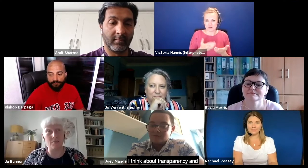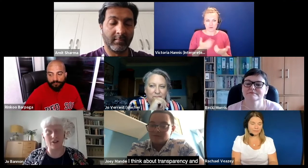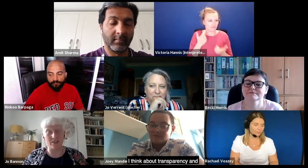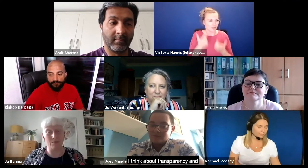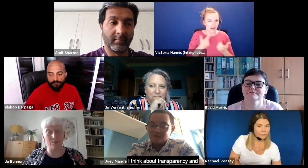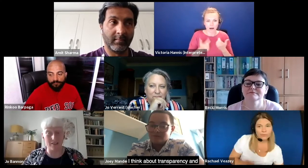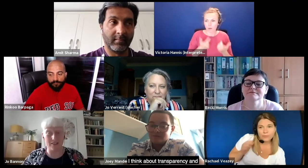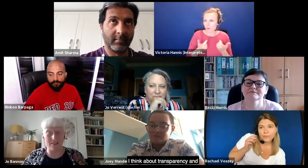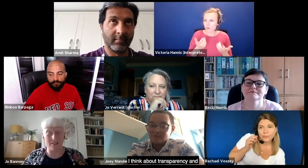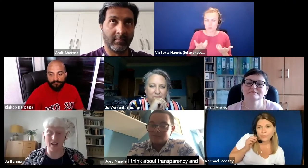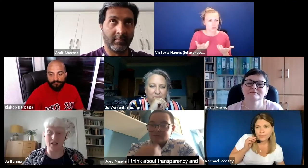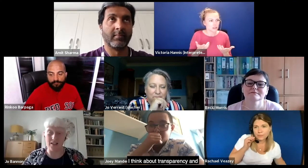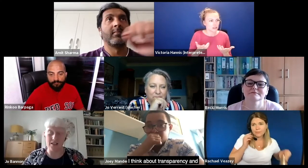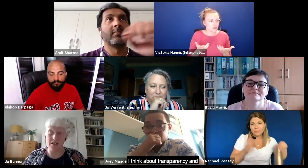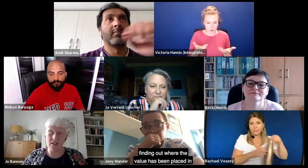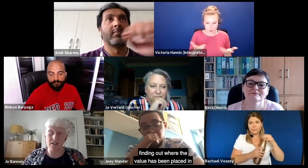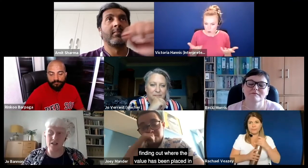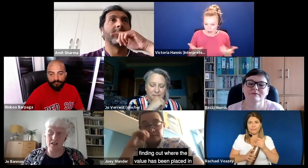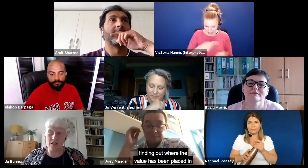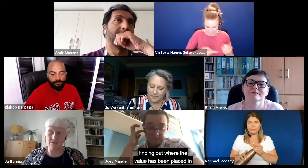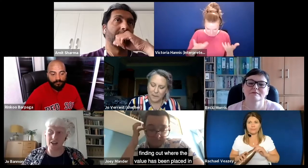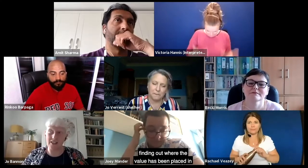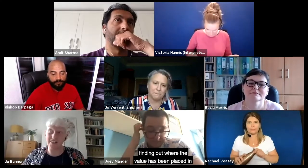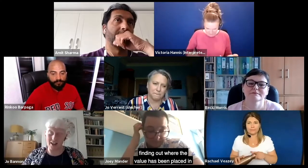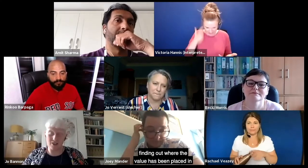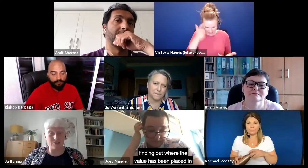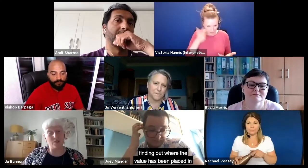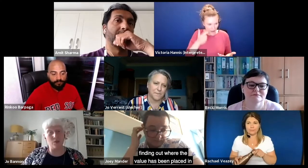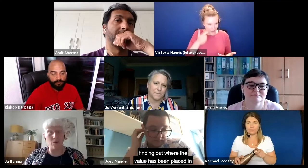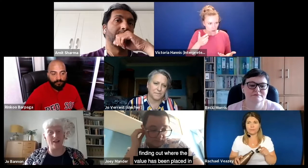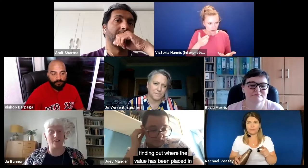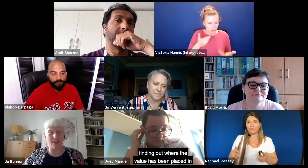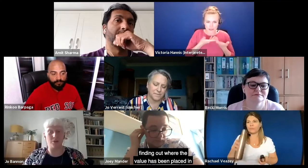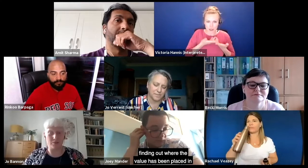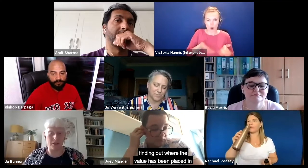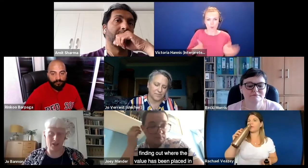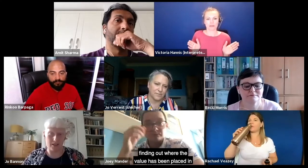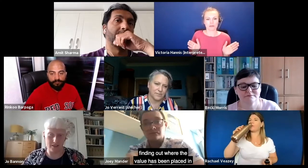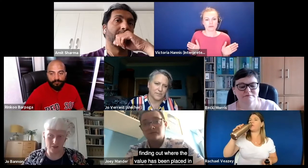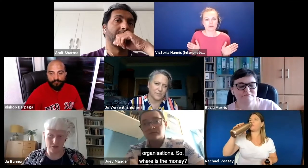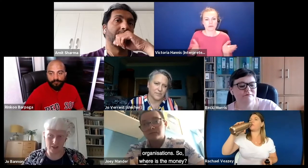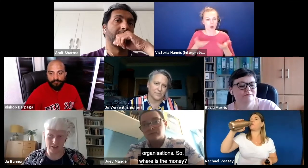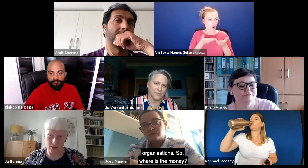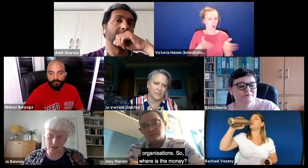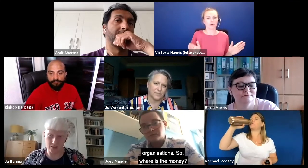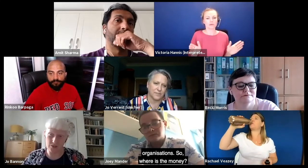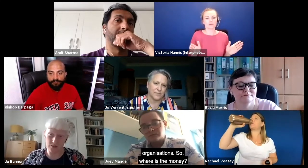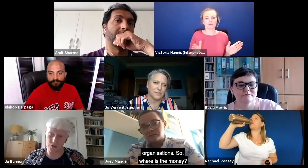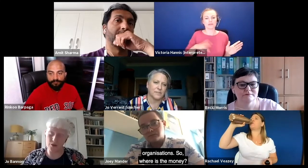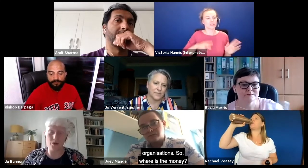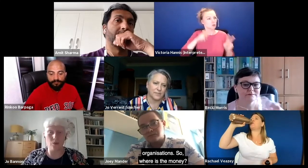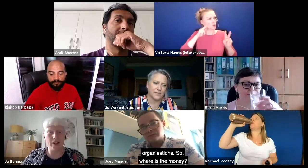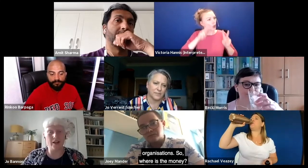I think about transparency and finding out where the value is being placed in organisations.